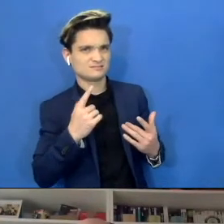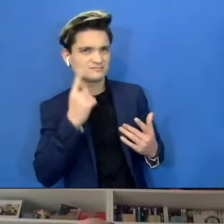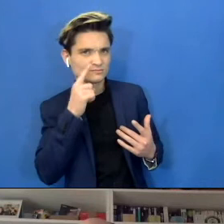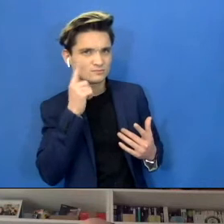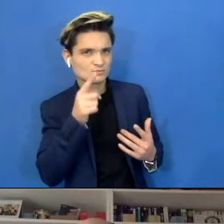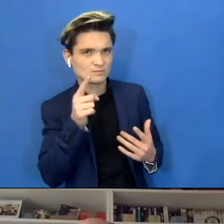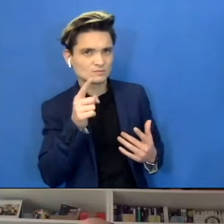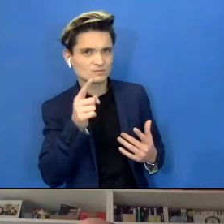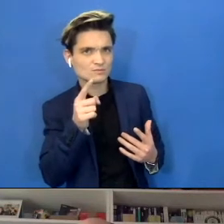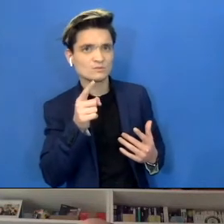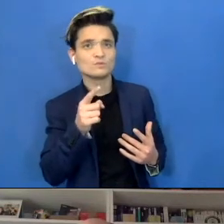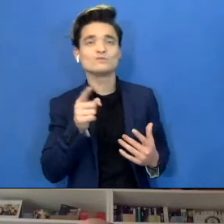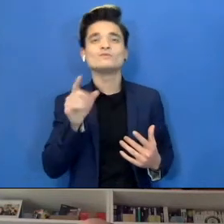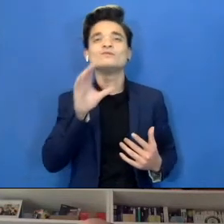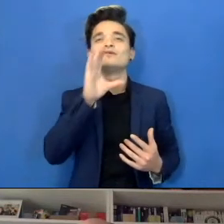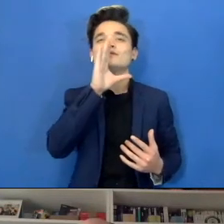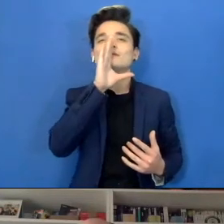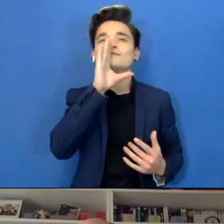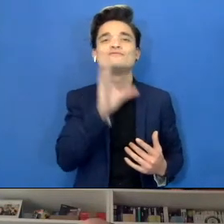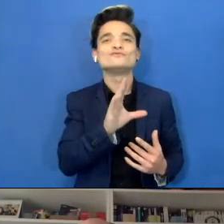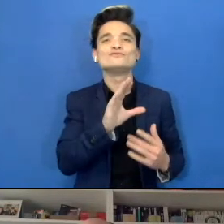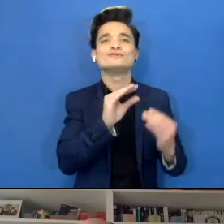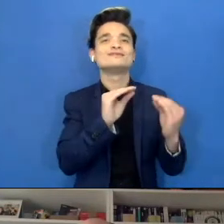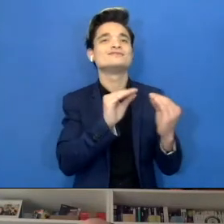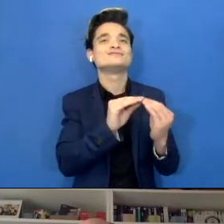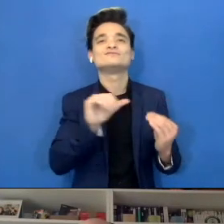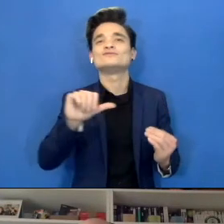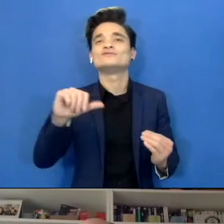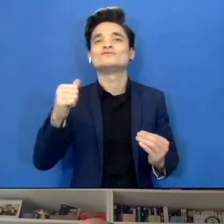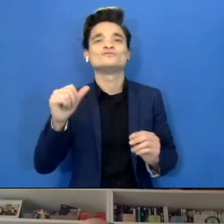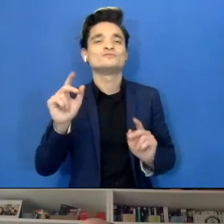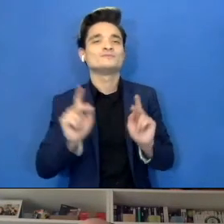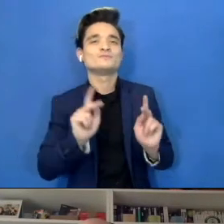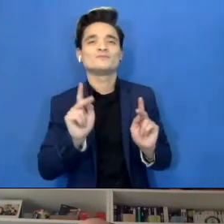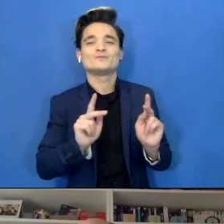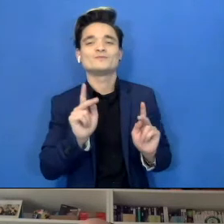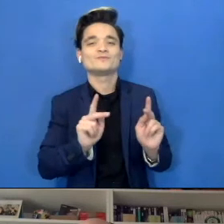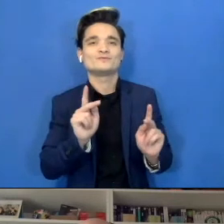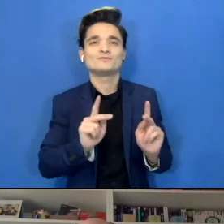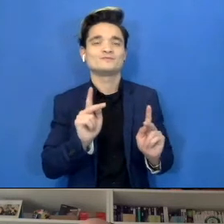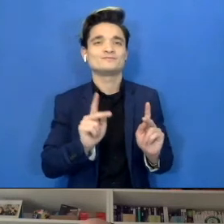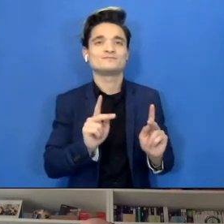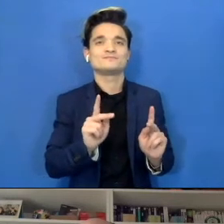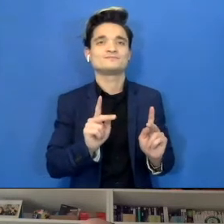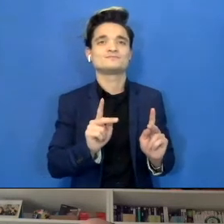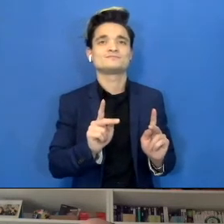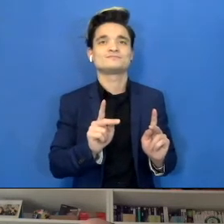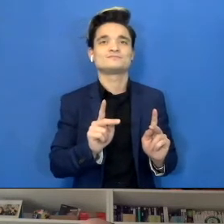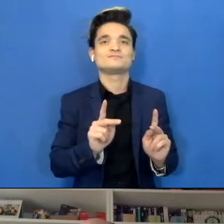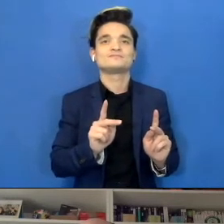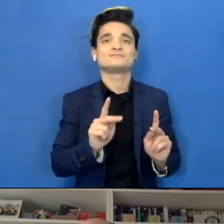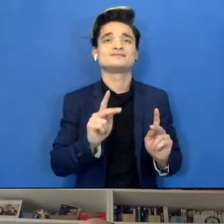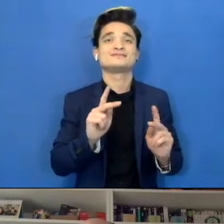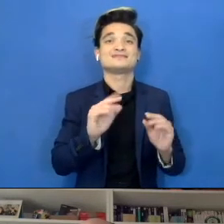slap an actor for real. Why you should kiss the actor or the actress? The